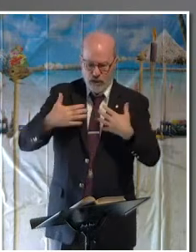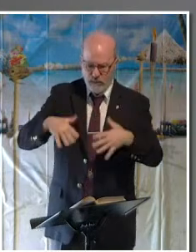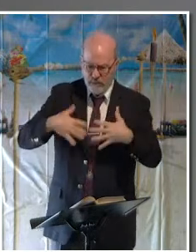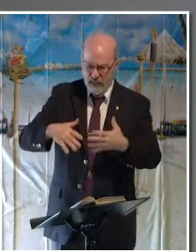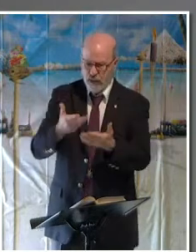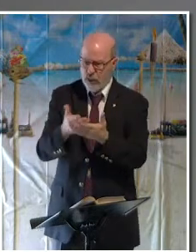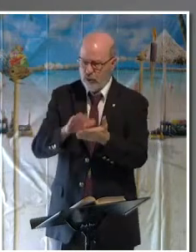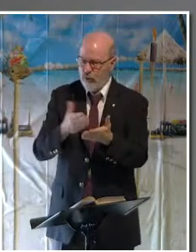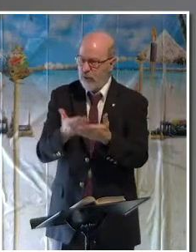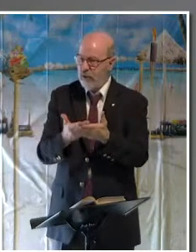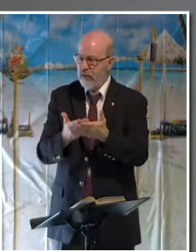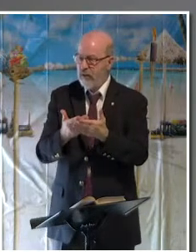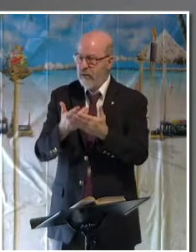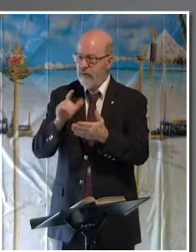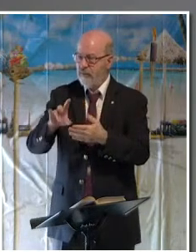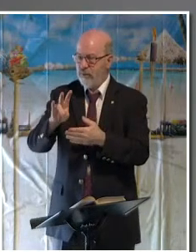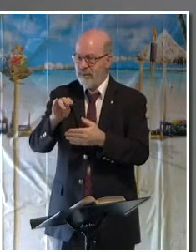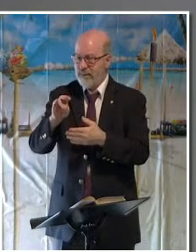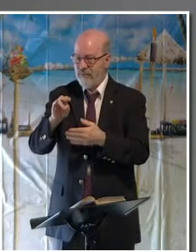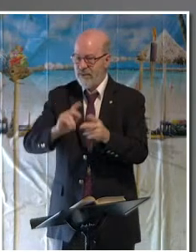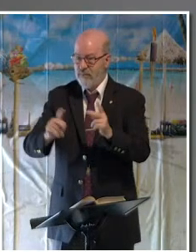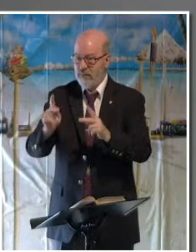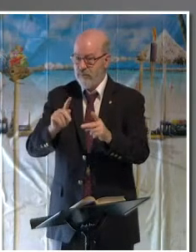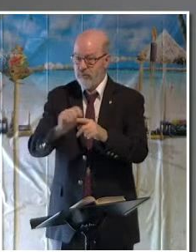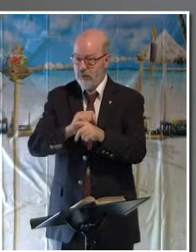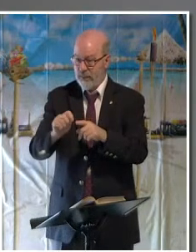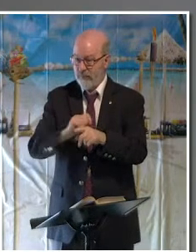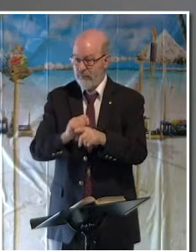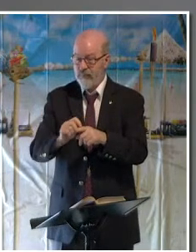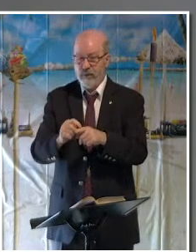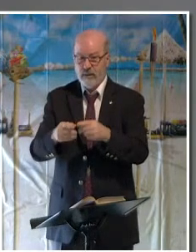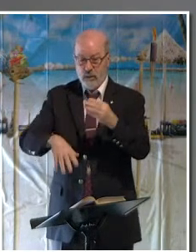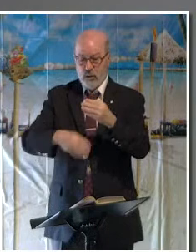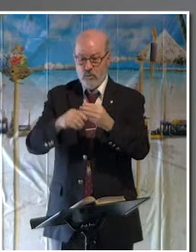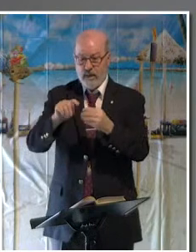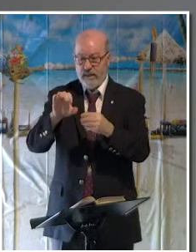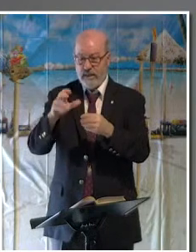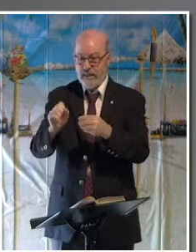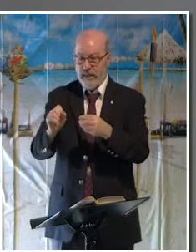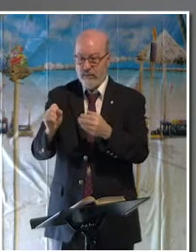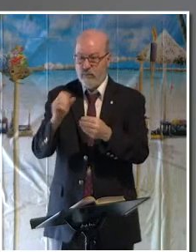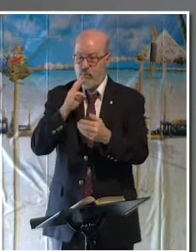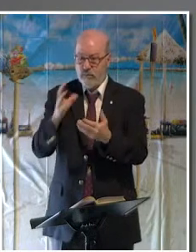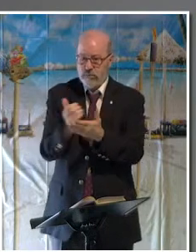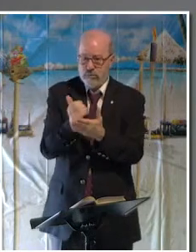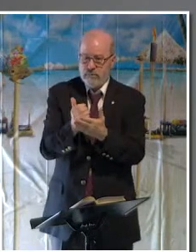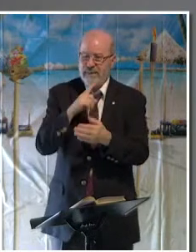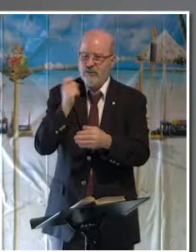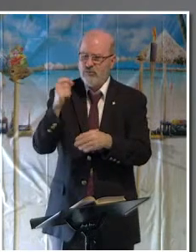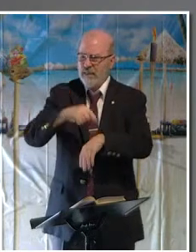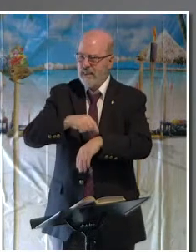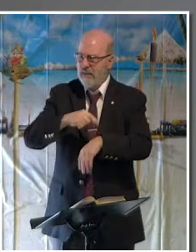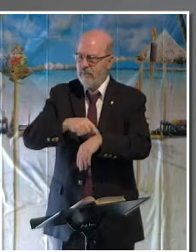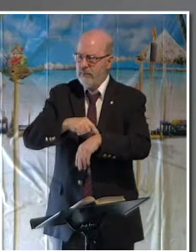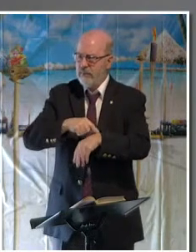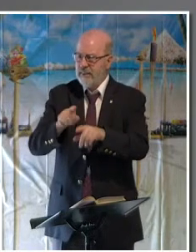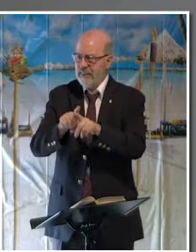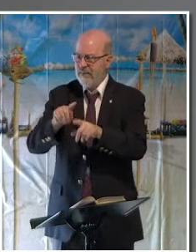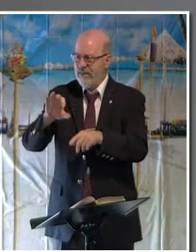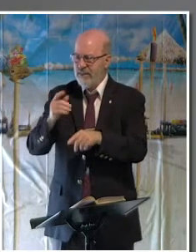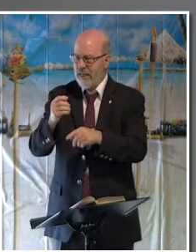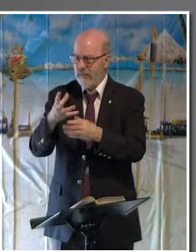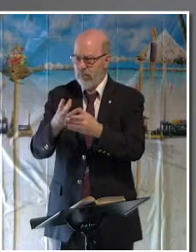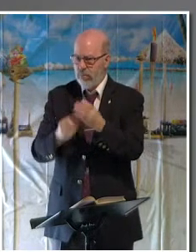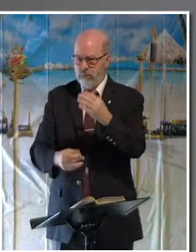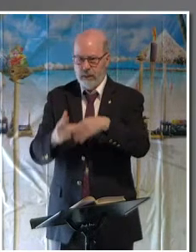cooking for the 70 people in training. We added tanks for water harvest, but during the dry season, even the tanks run